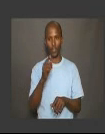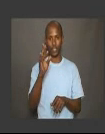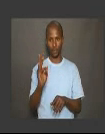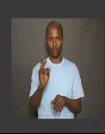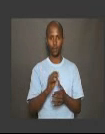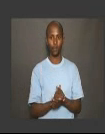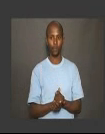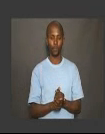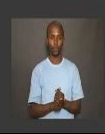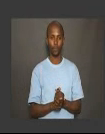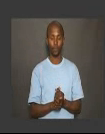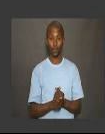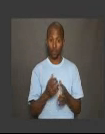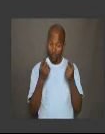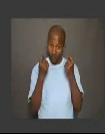over 7.